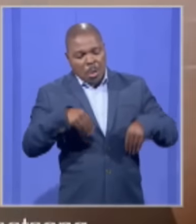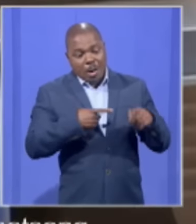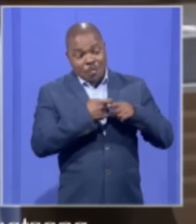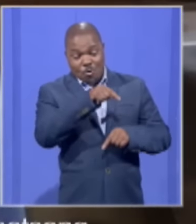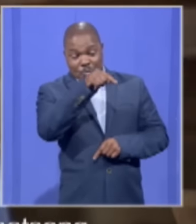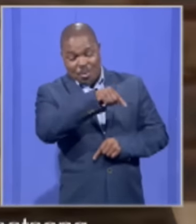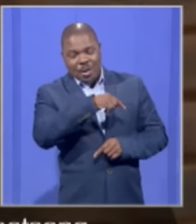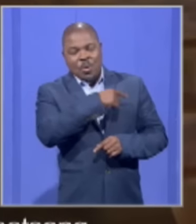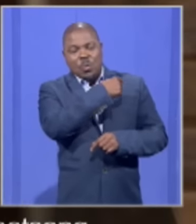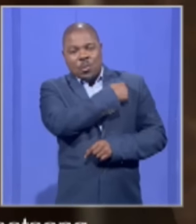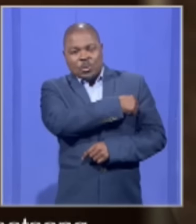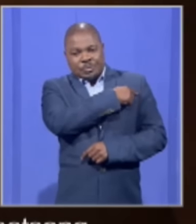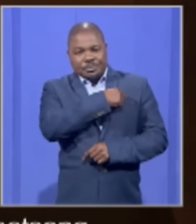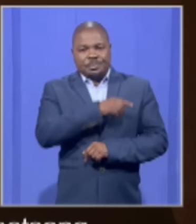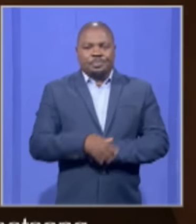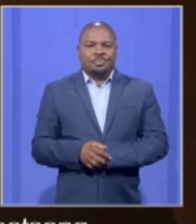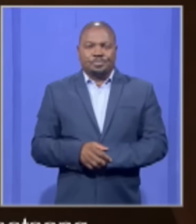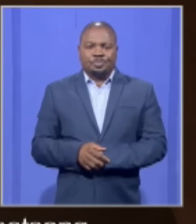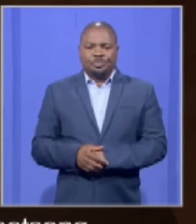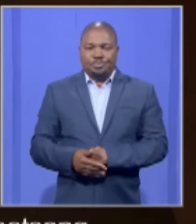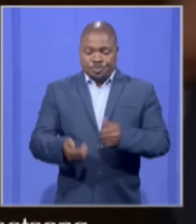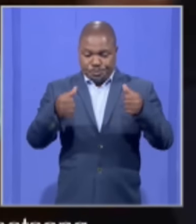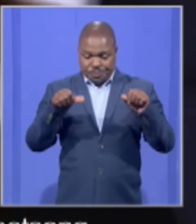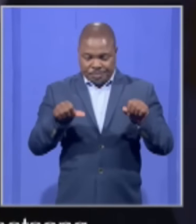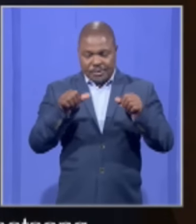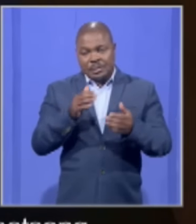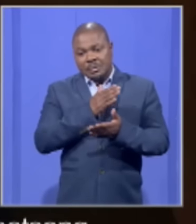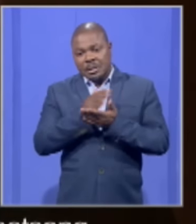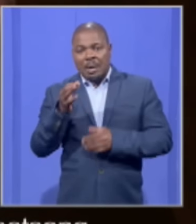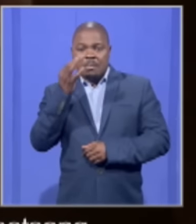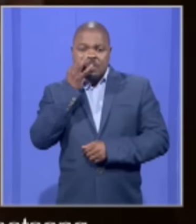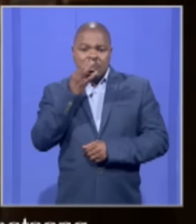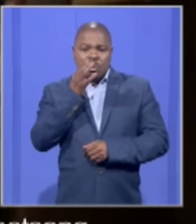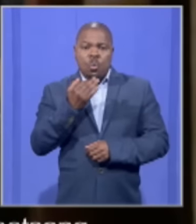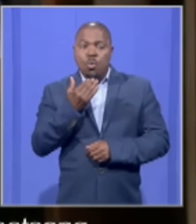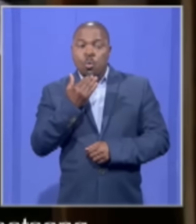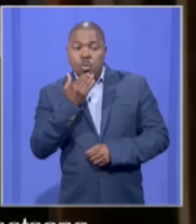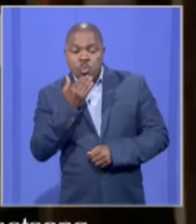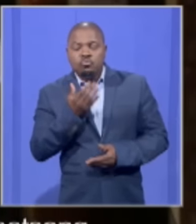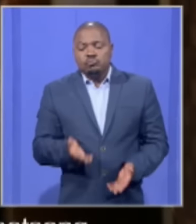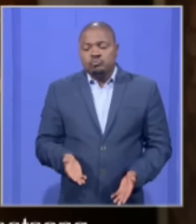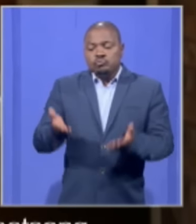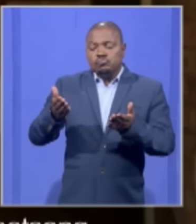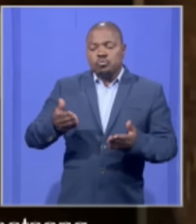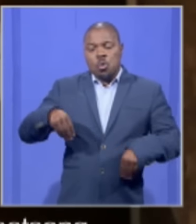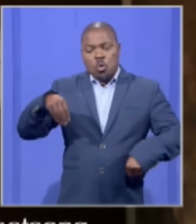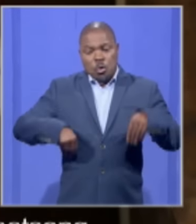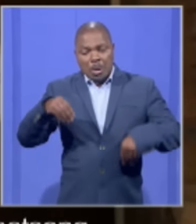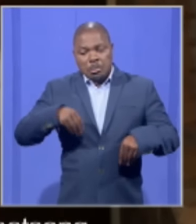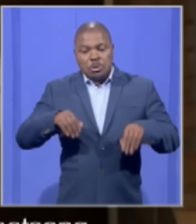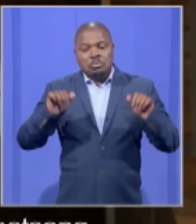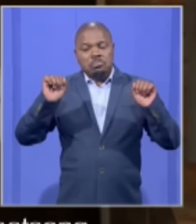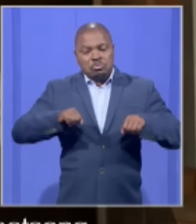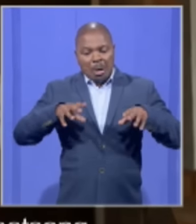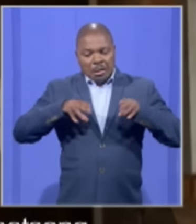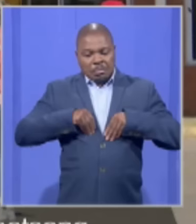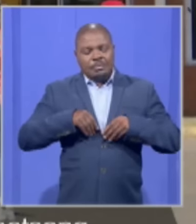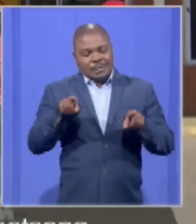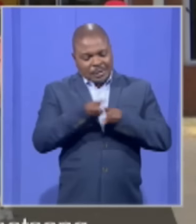jono. Gape gona le boikuelo jwa gore botlhe ba ba letlelelang bonweenwee ba tshwanetse go di gama ba sa di